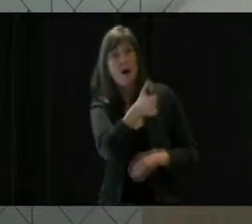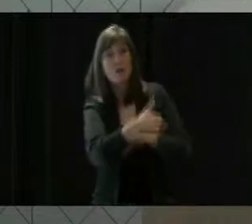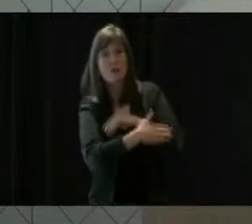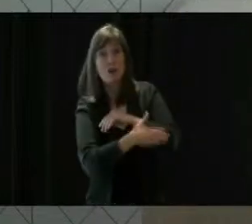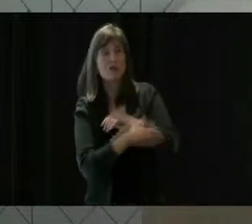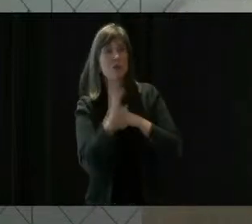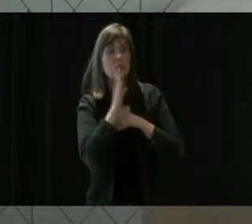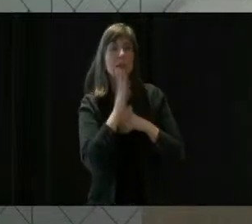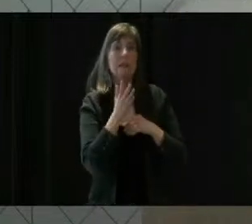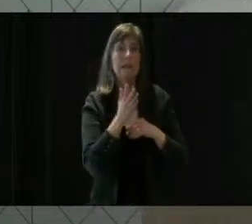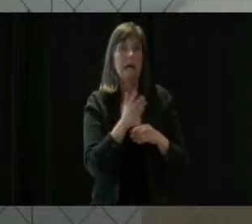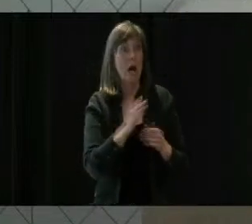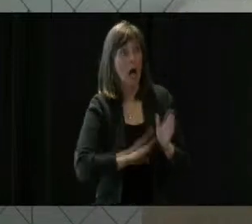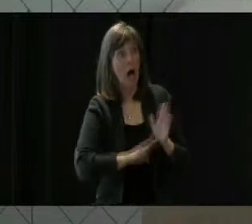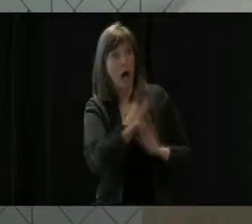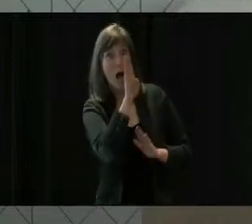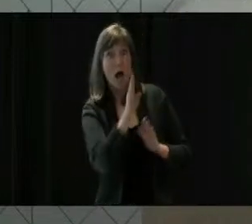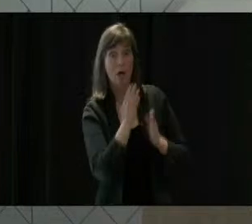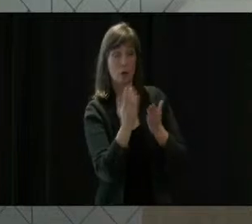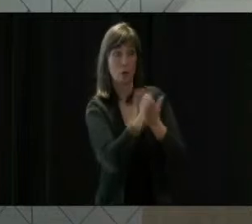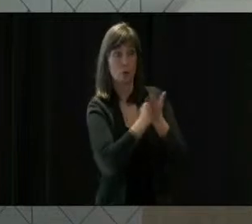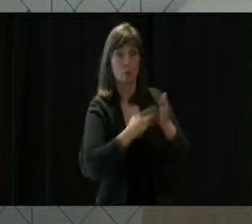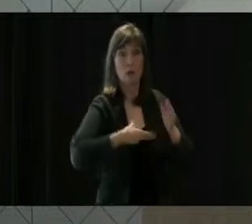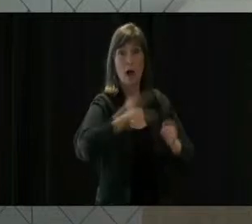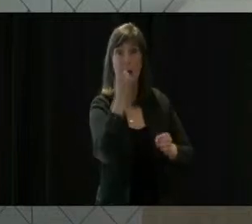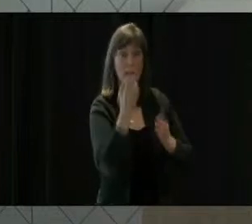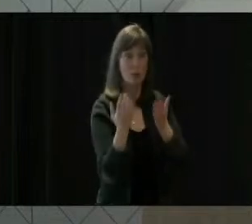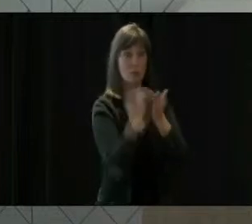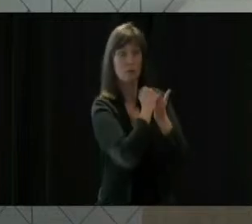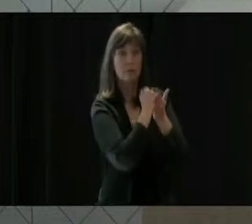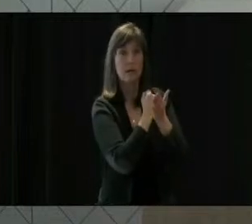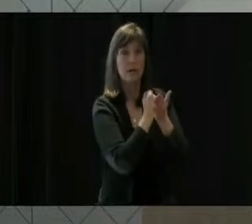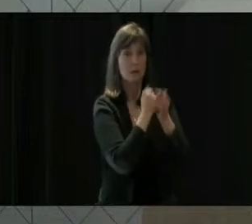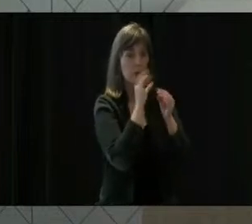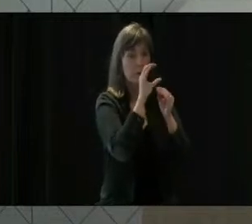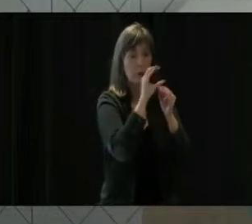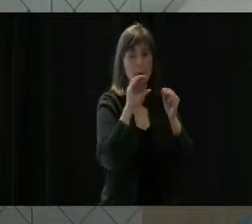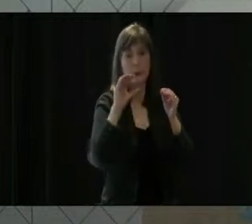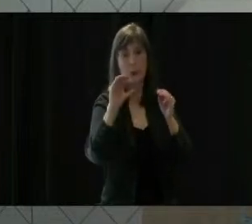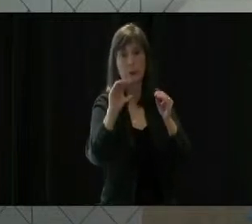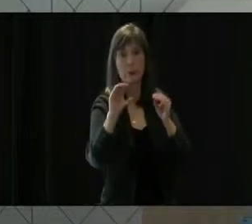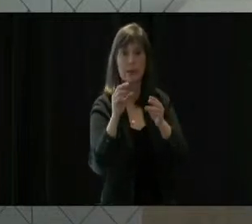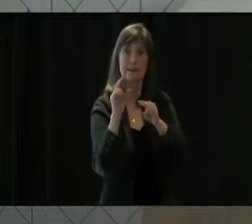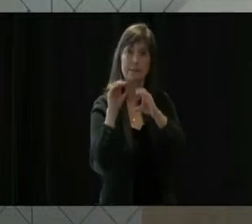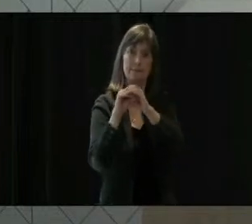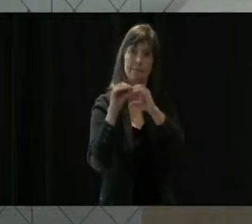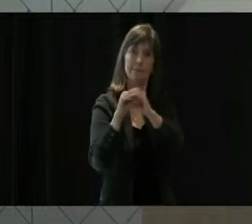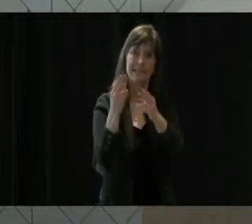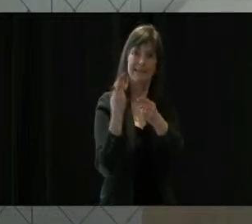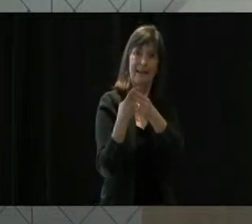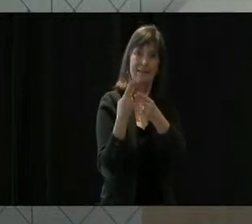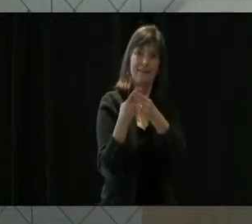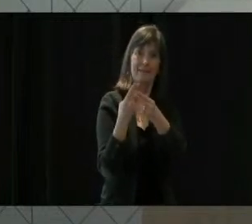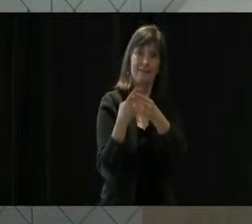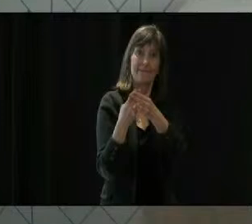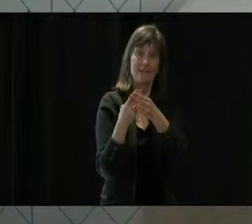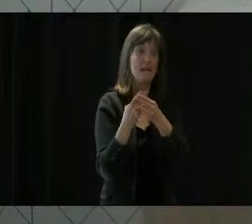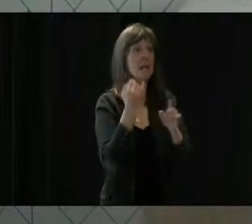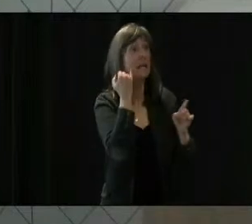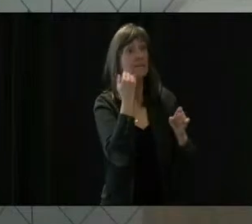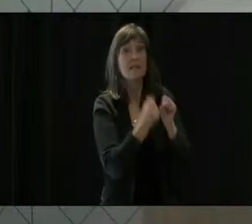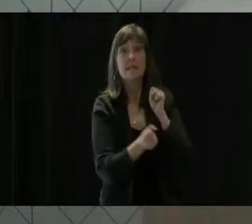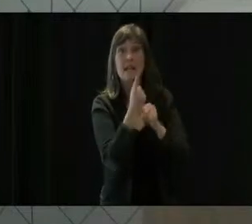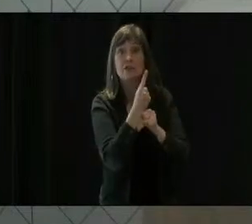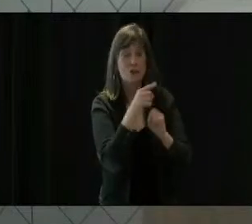for times when the revenue stream comes off. Why? Because the expenditure side of the ledger